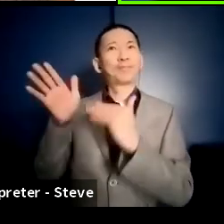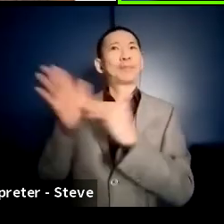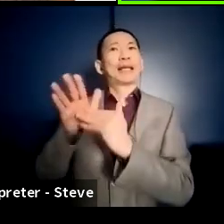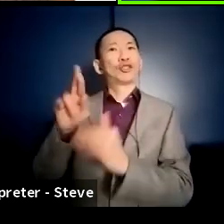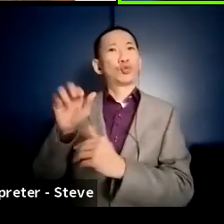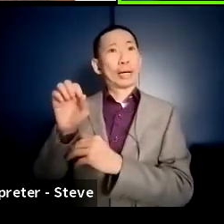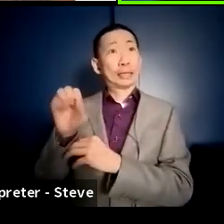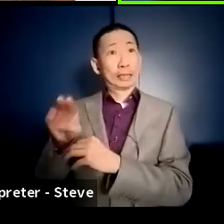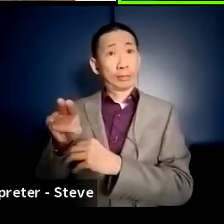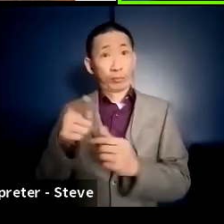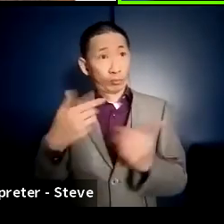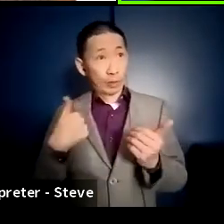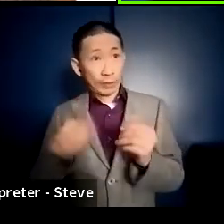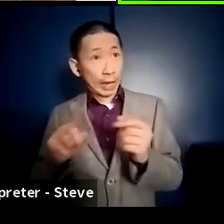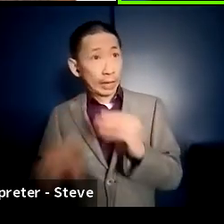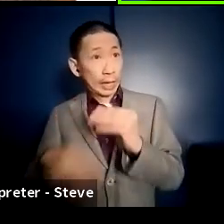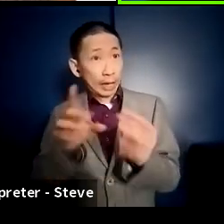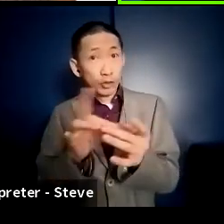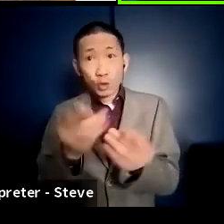add?